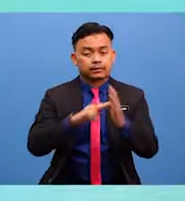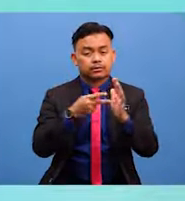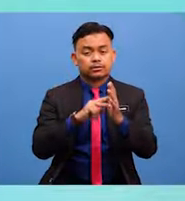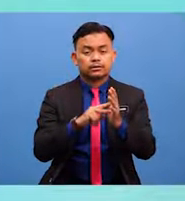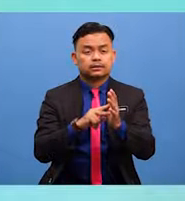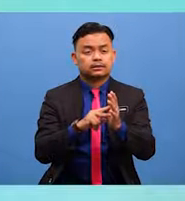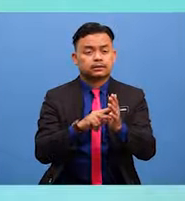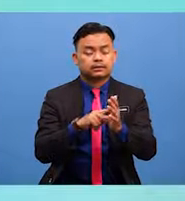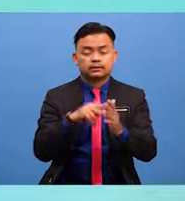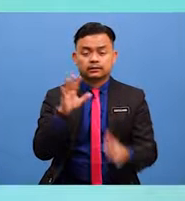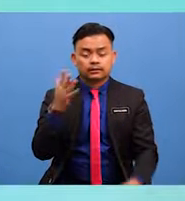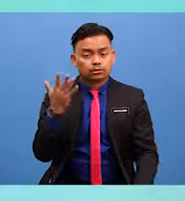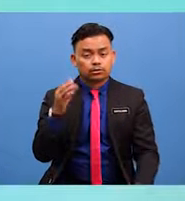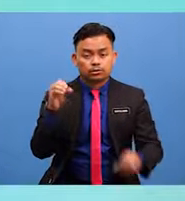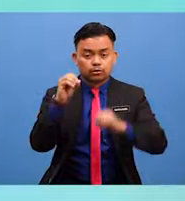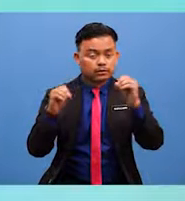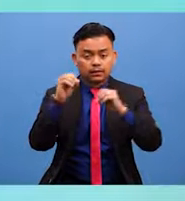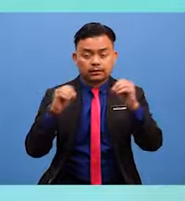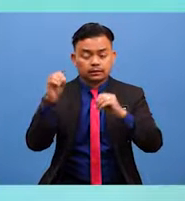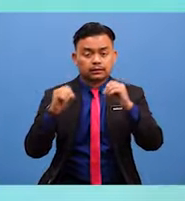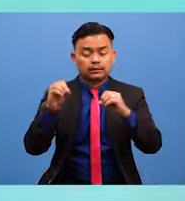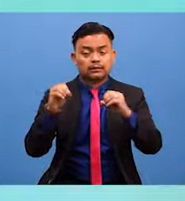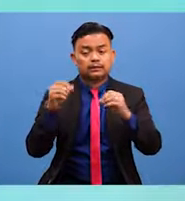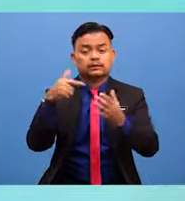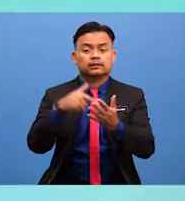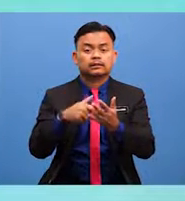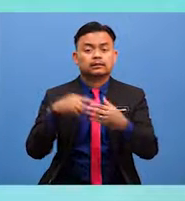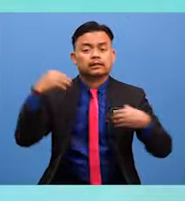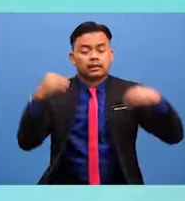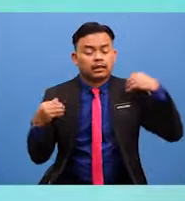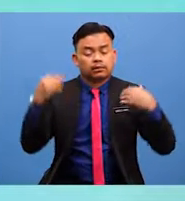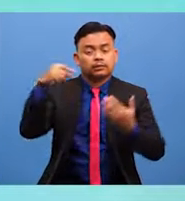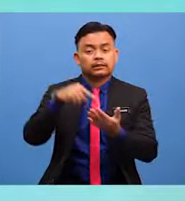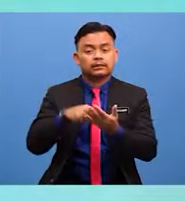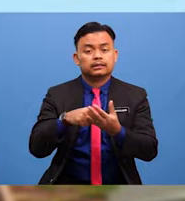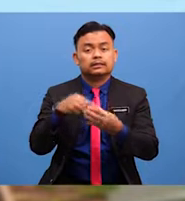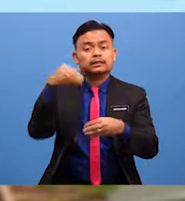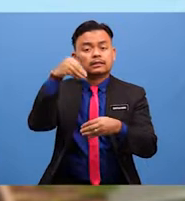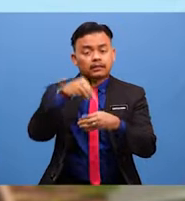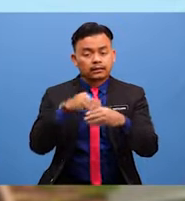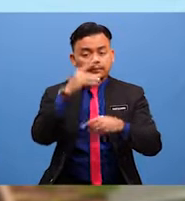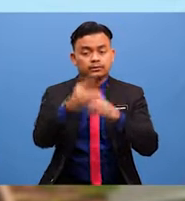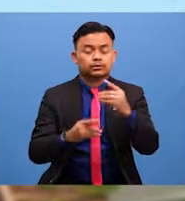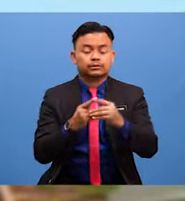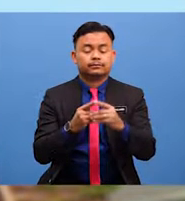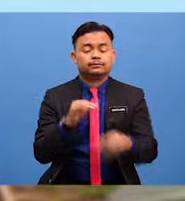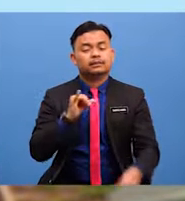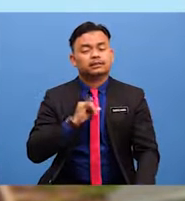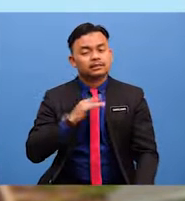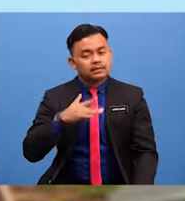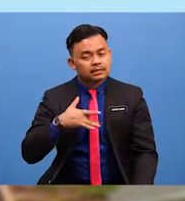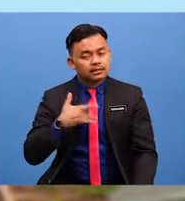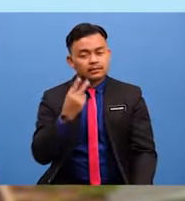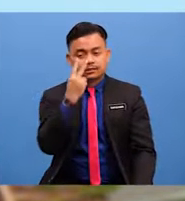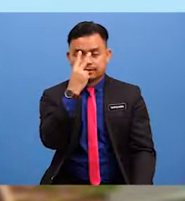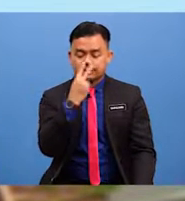cannot find them anymore. Yes, totally wiped out. I feel sad too. There